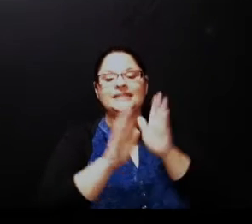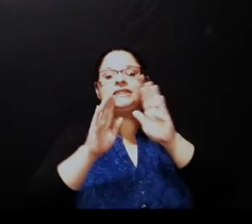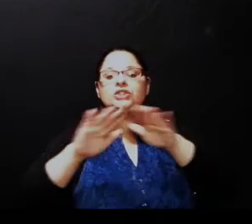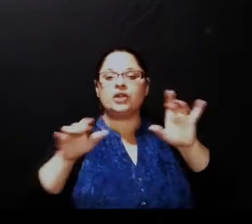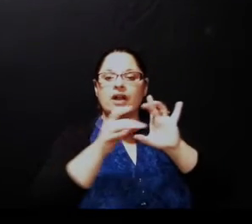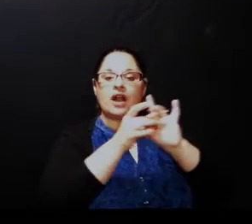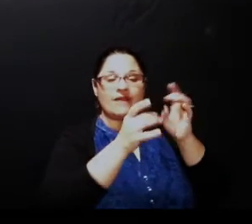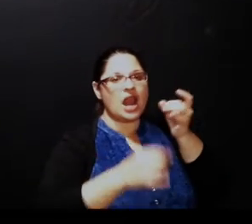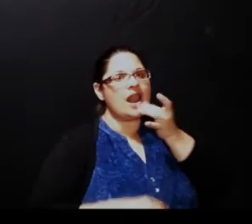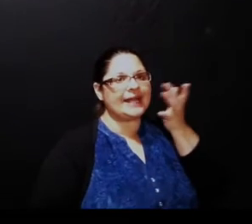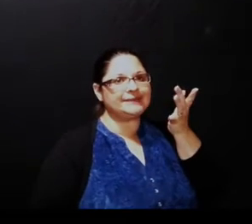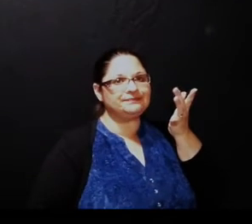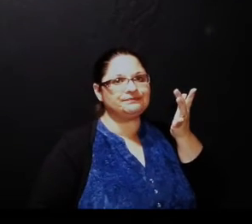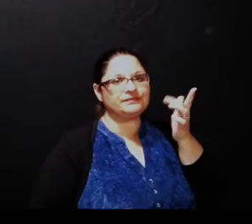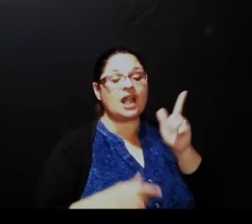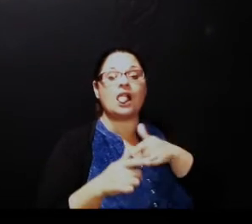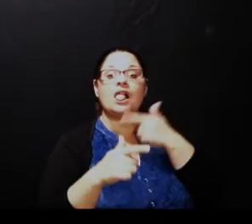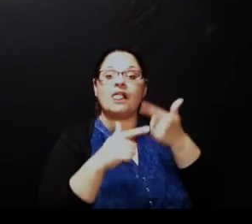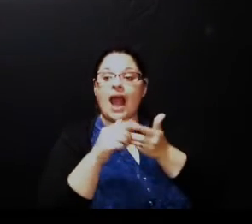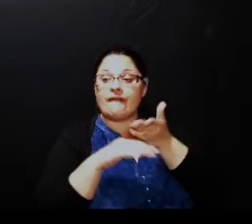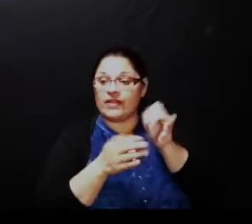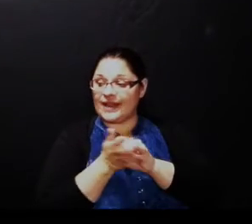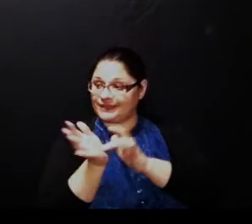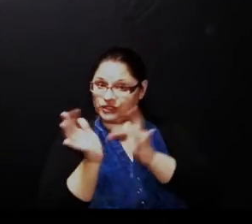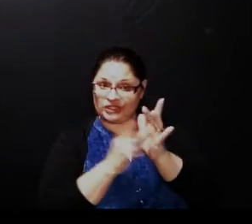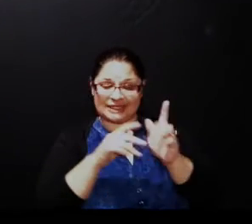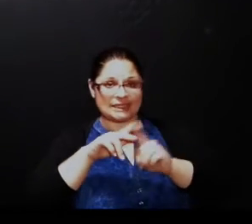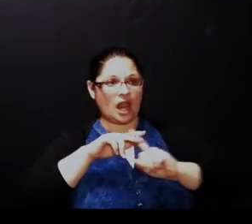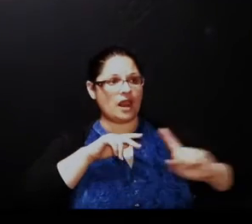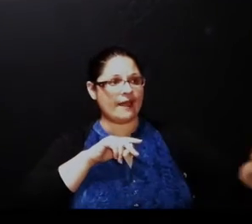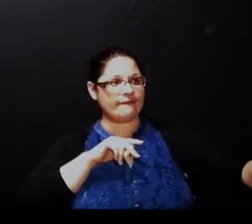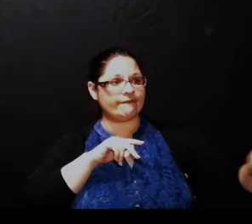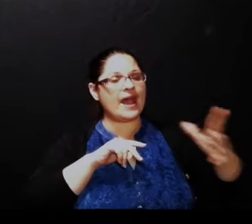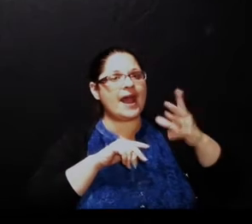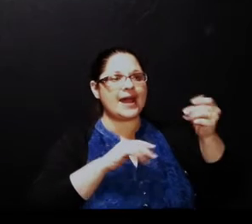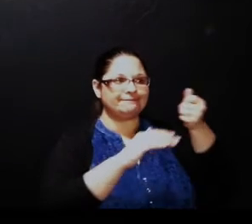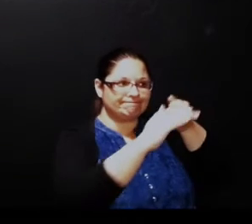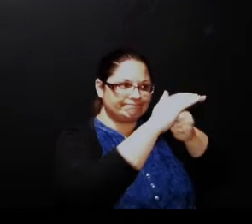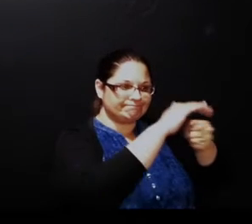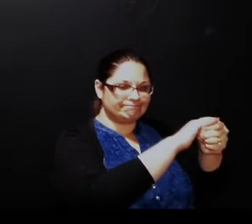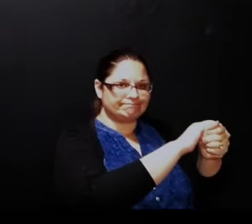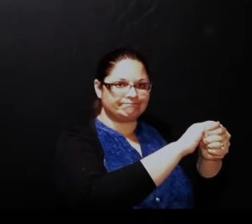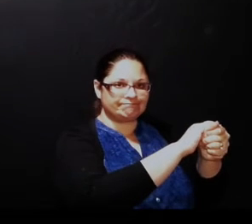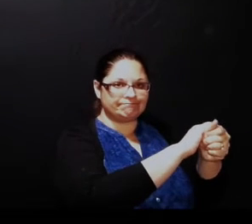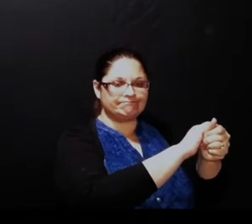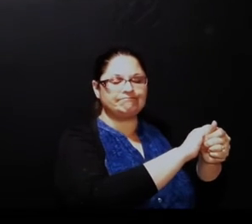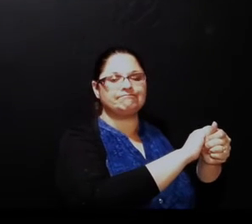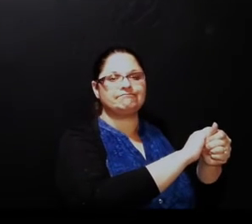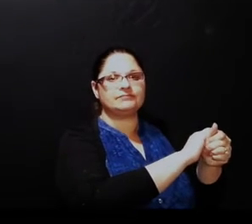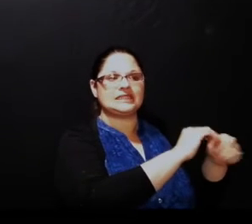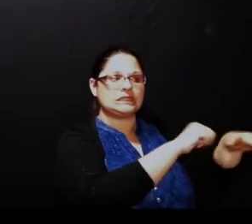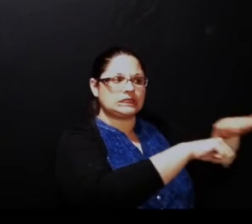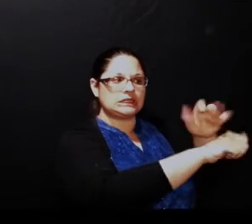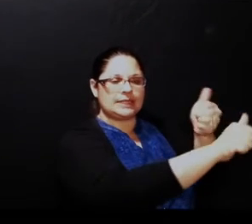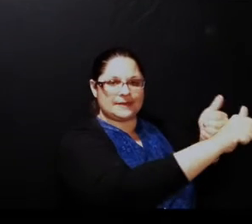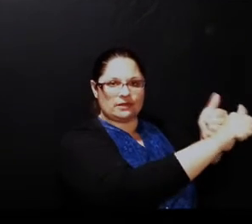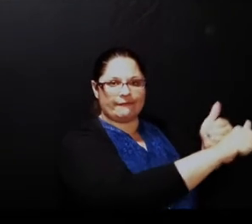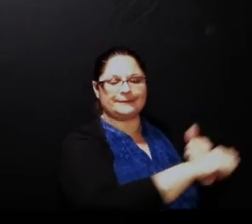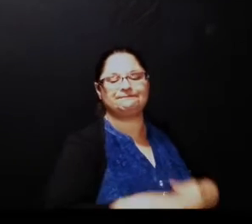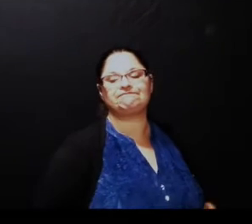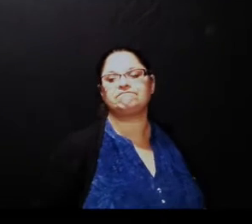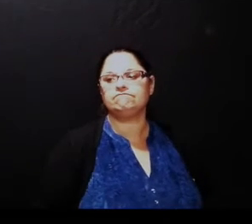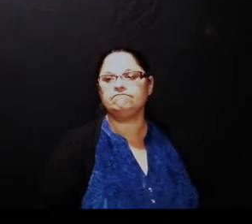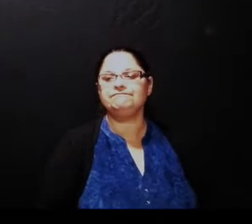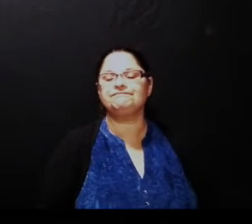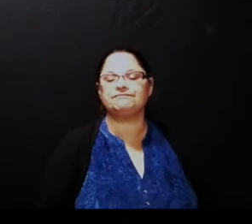himself from them." May God add his blessing to the reading of this precious portion of his words. Jesus just